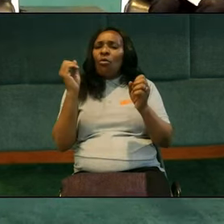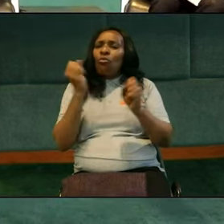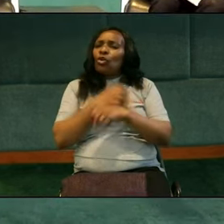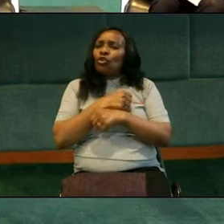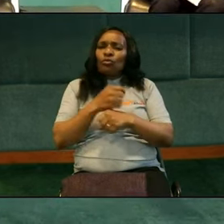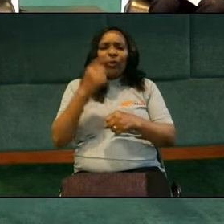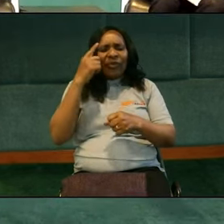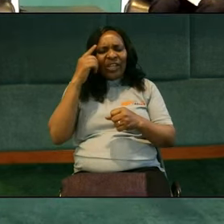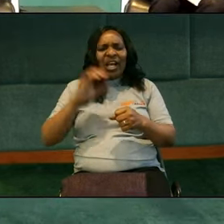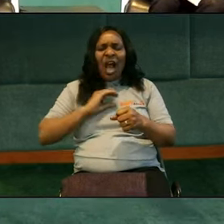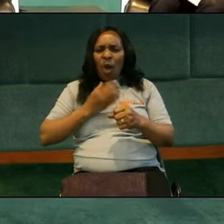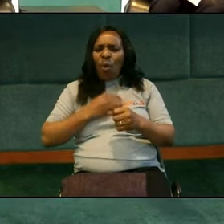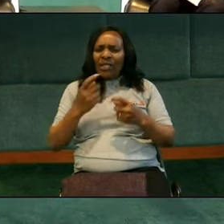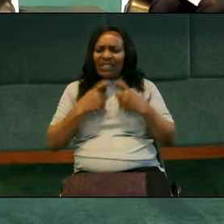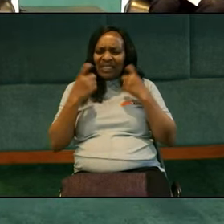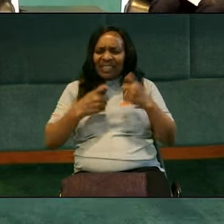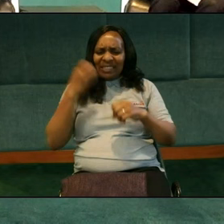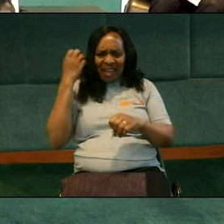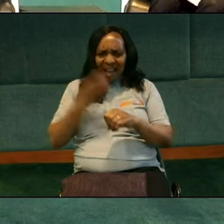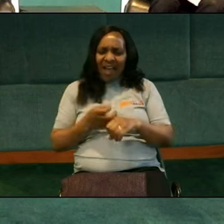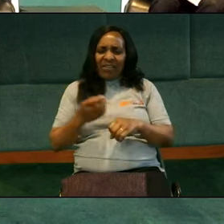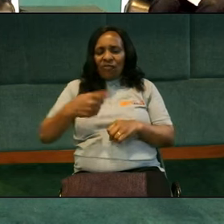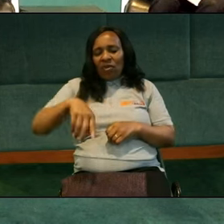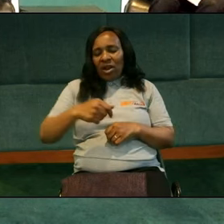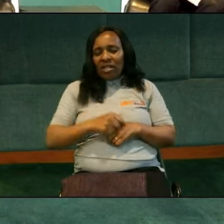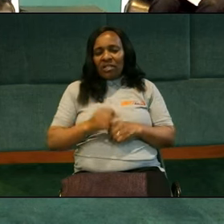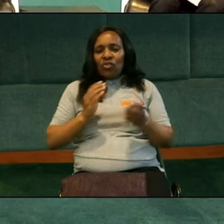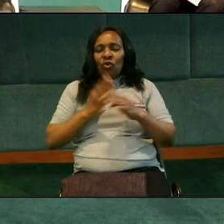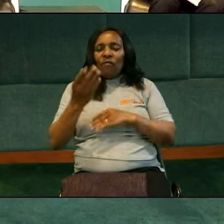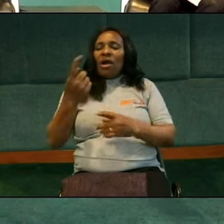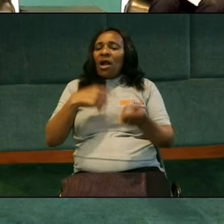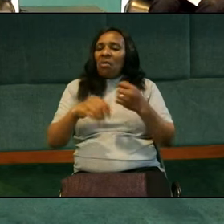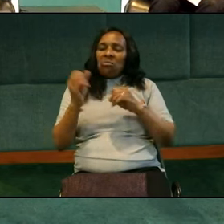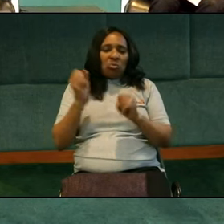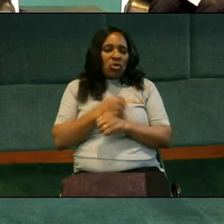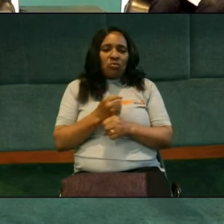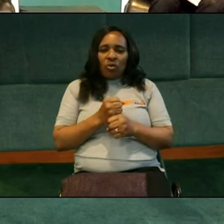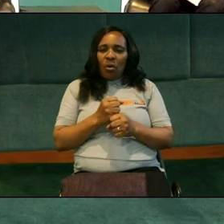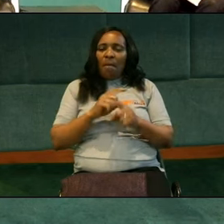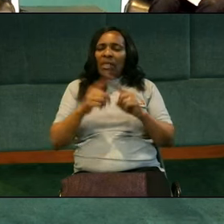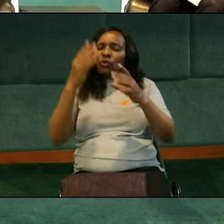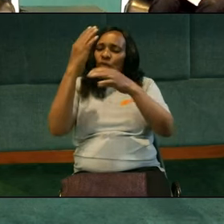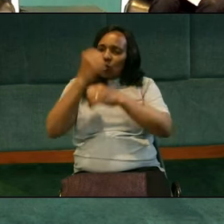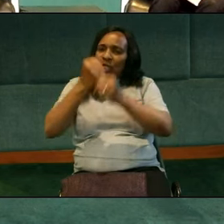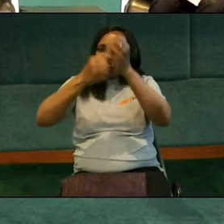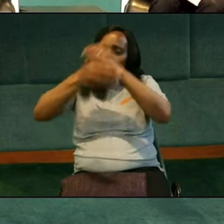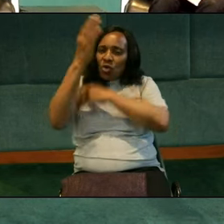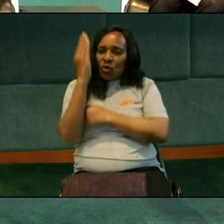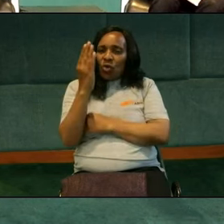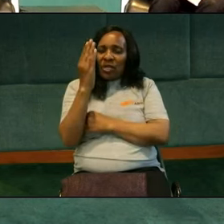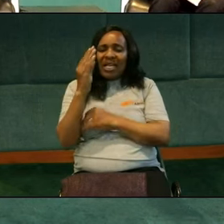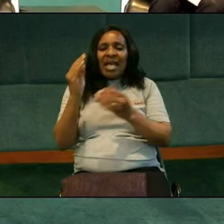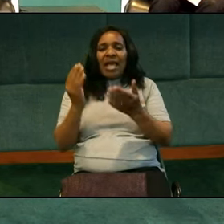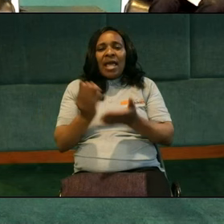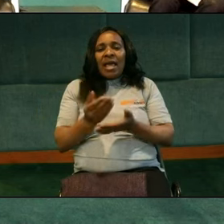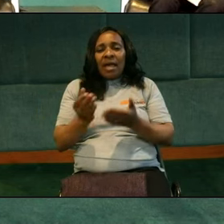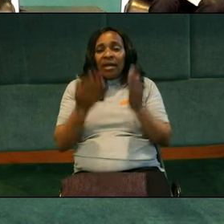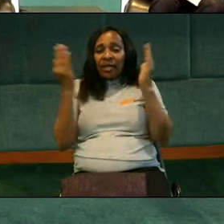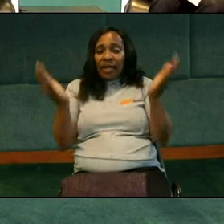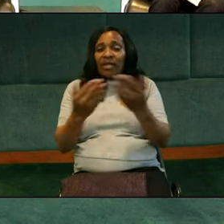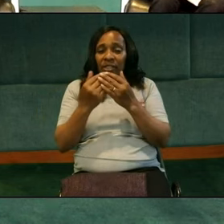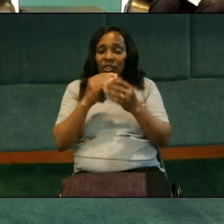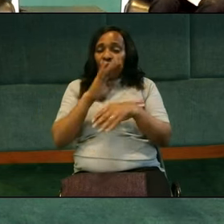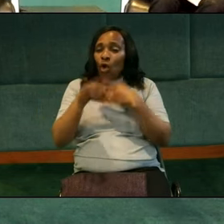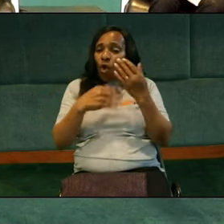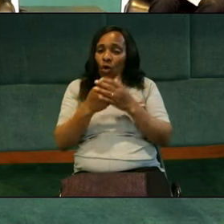our sins are too hard for us to overcome. We should trust God. Yes, so those are encouraging punchlines that we can